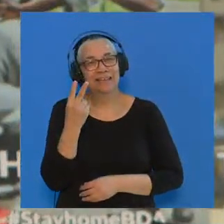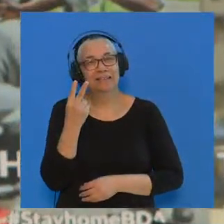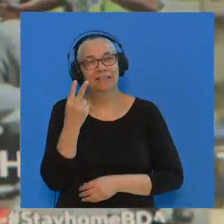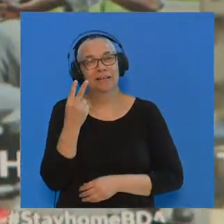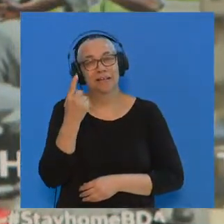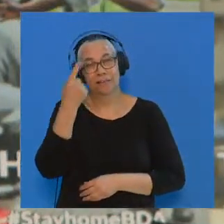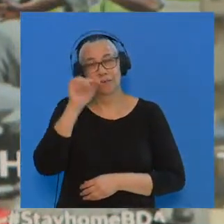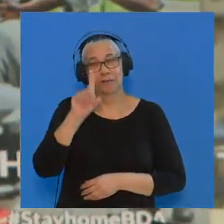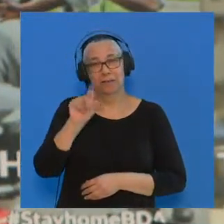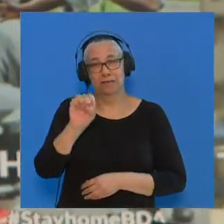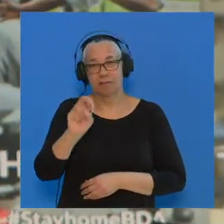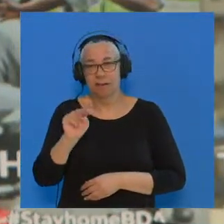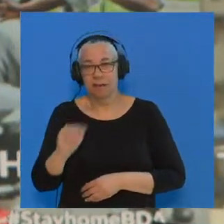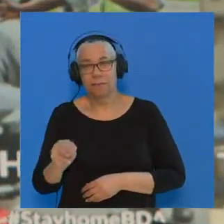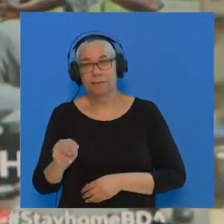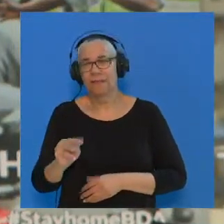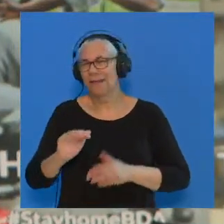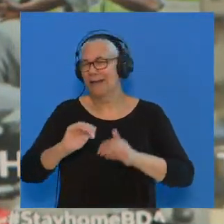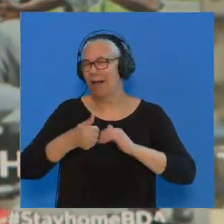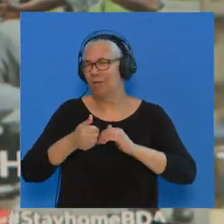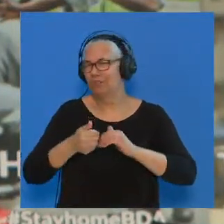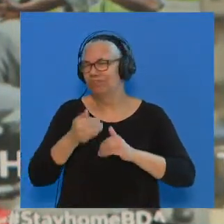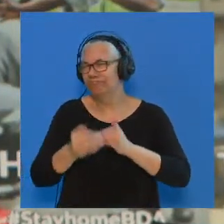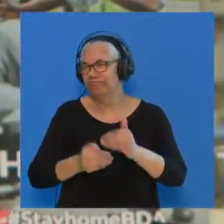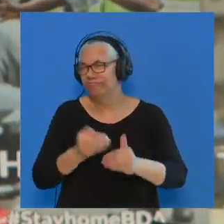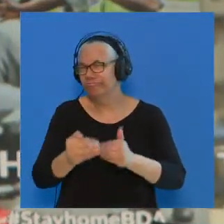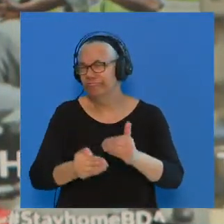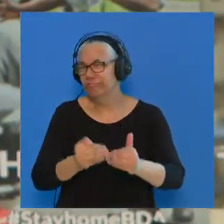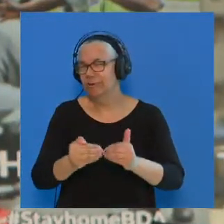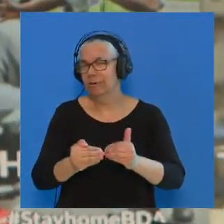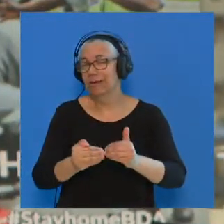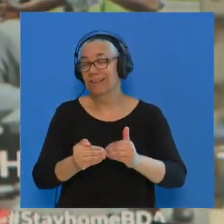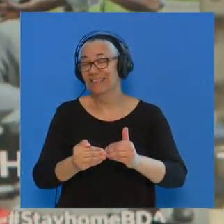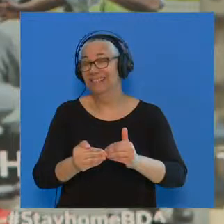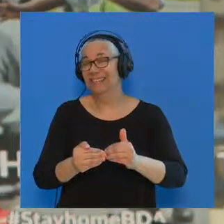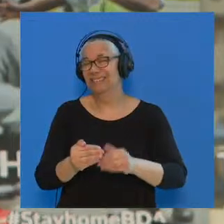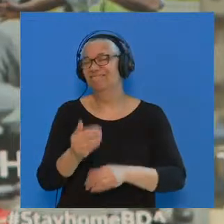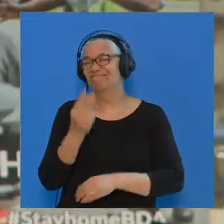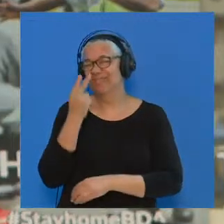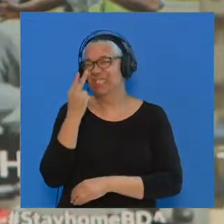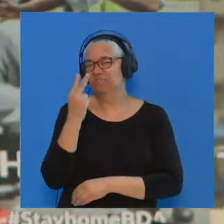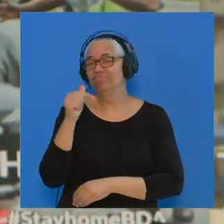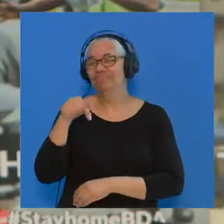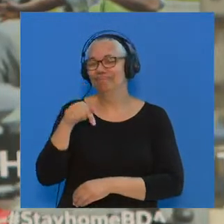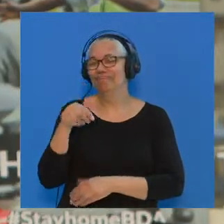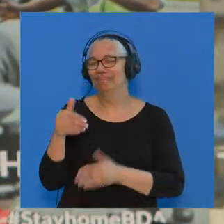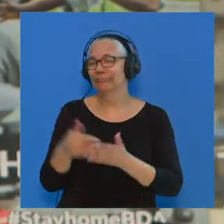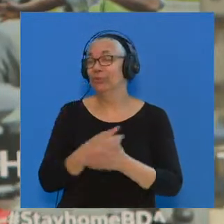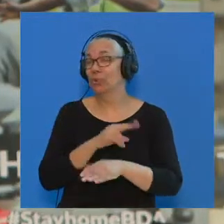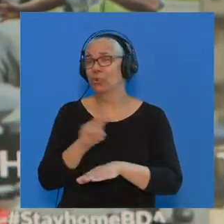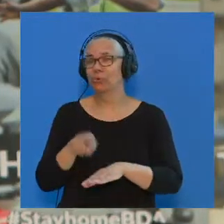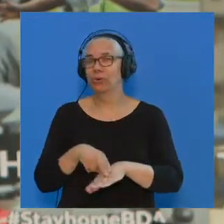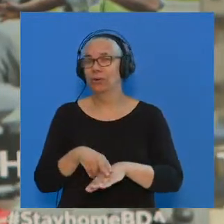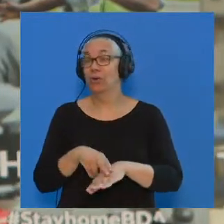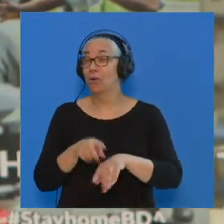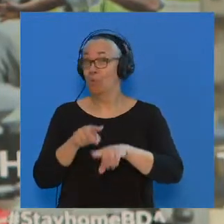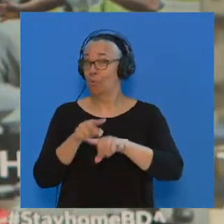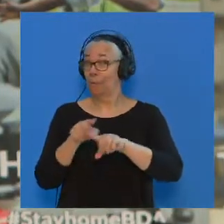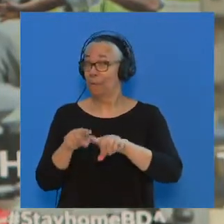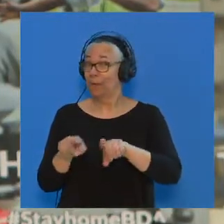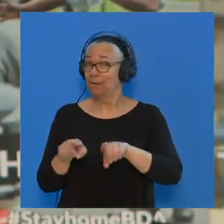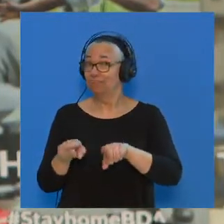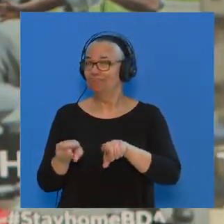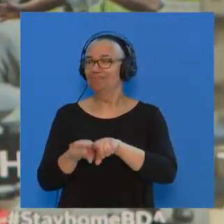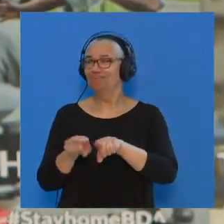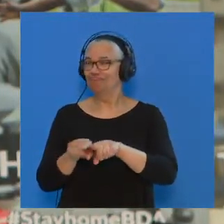DERM and to see how we're progressing. And I could see that this is a new normal for us, but I could also see that the